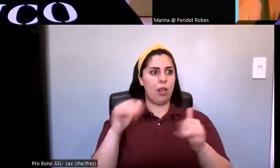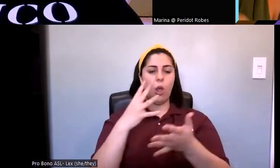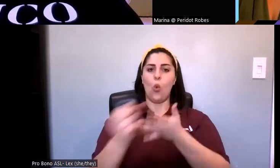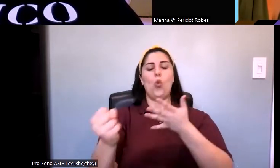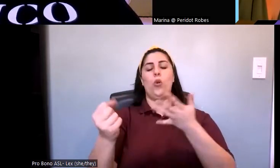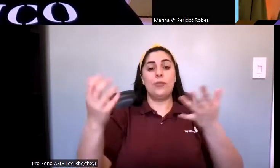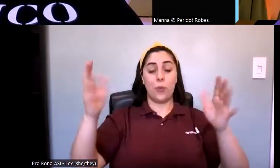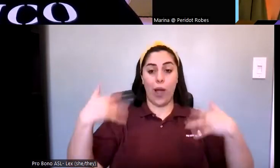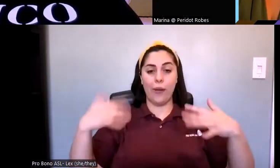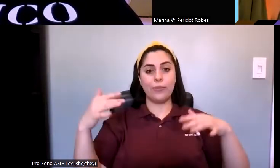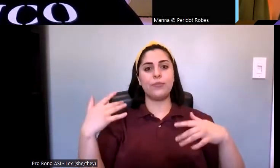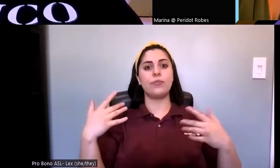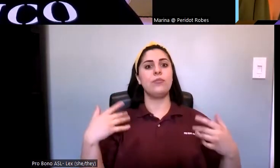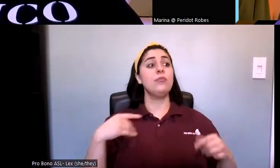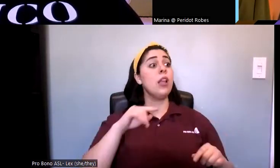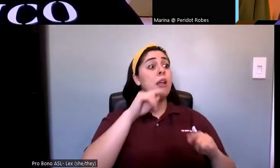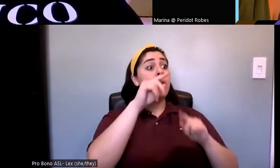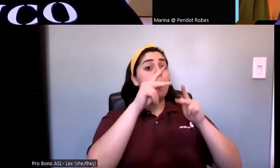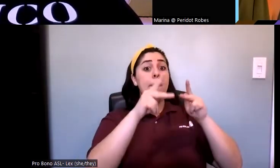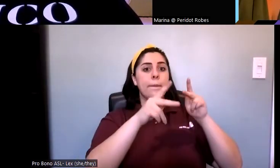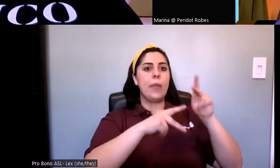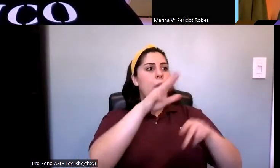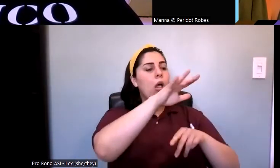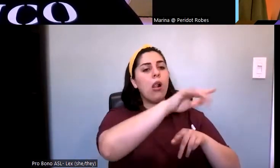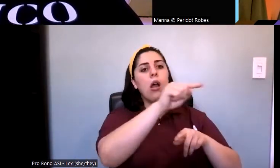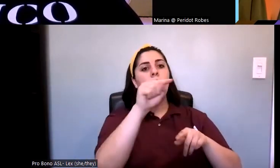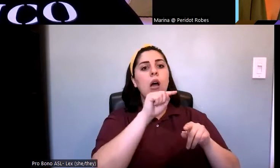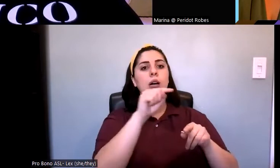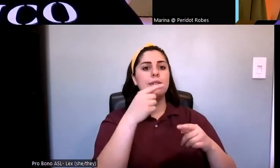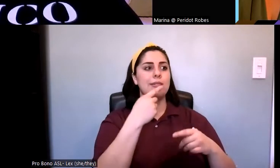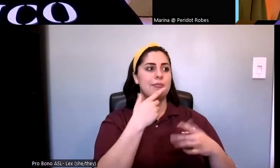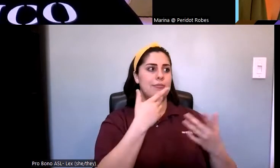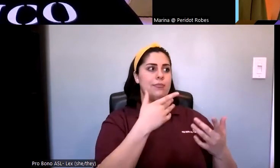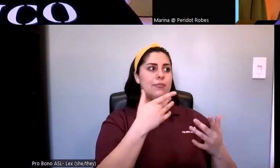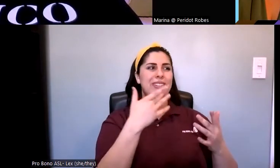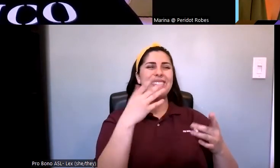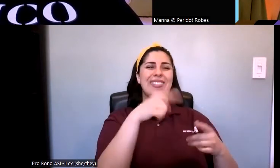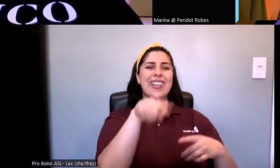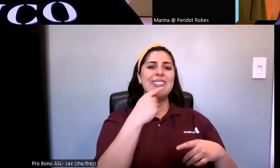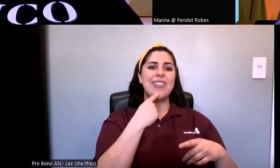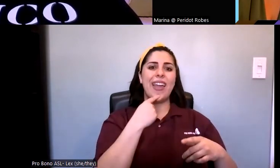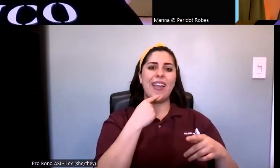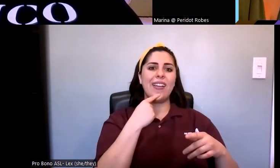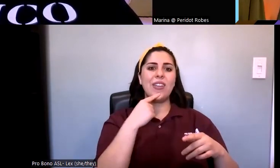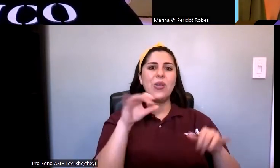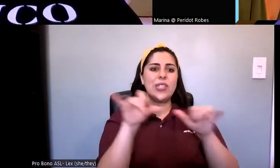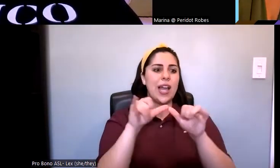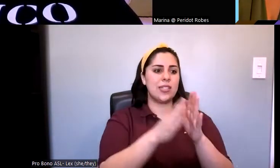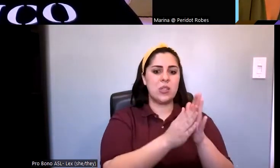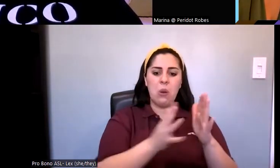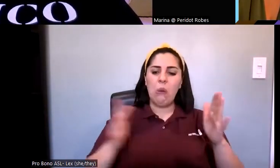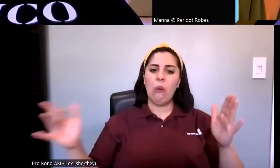had been told by people that, the extended sizes don't buy stuff. I